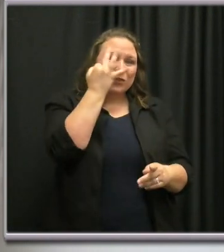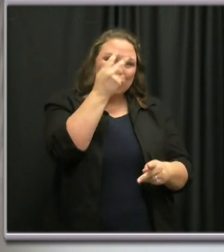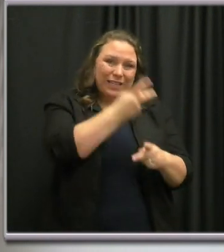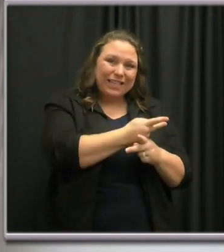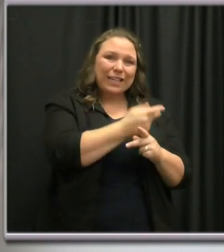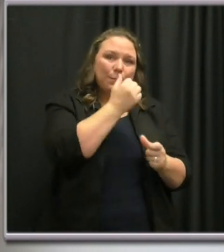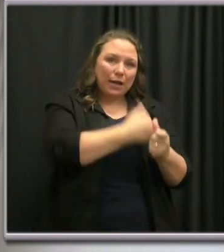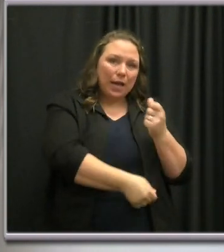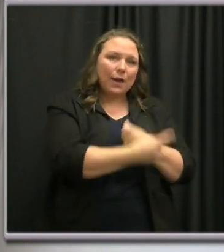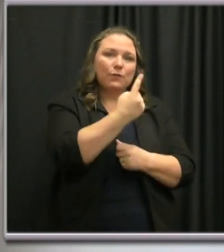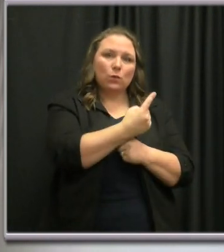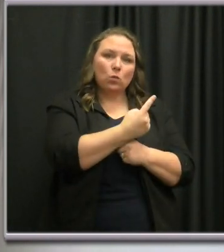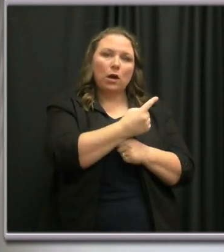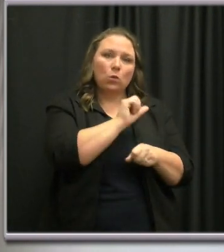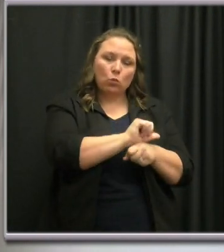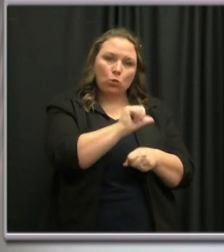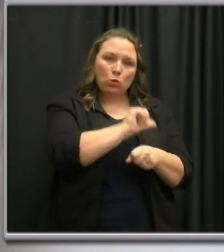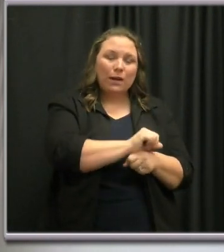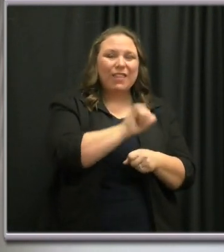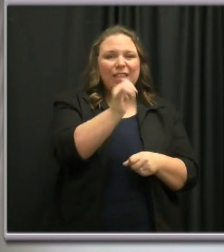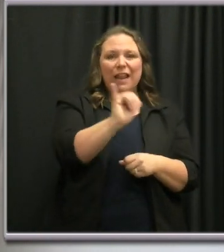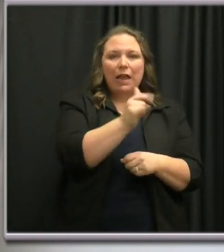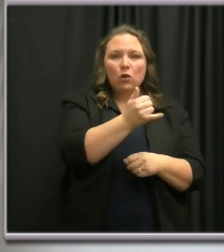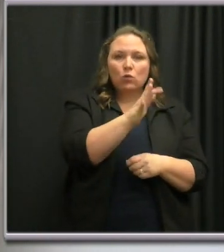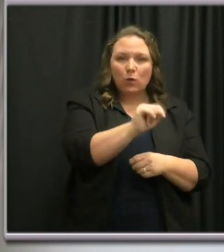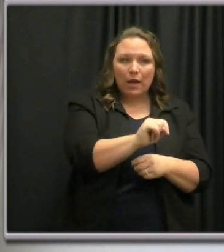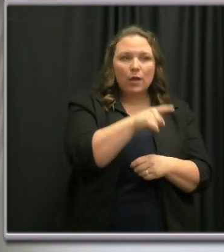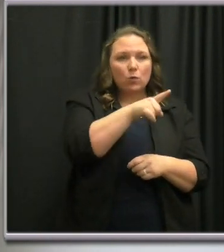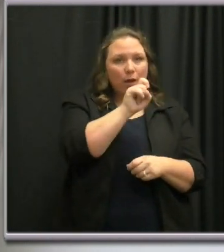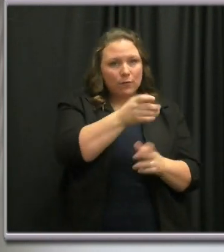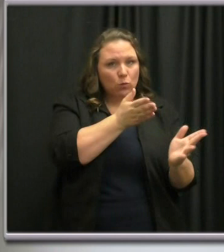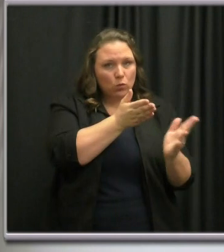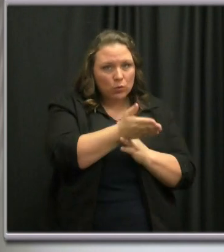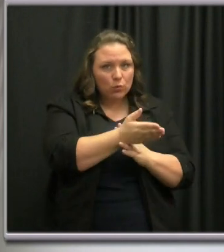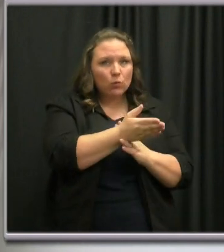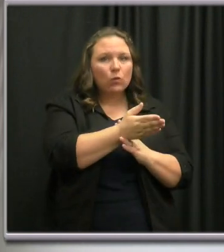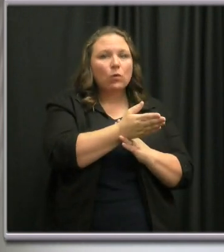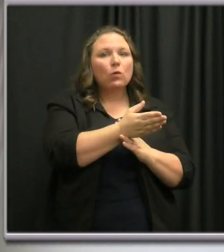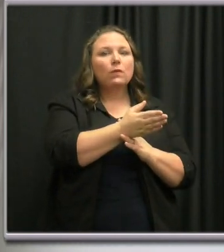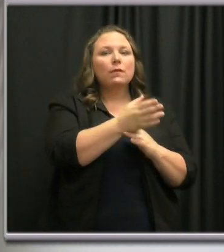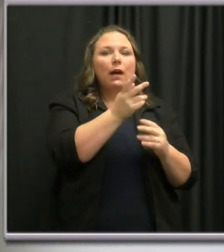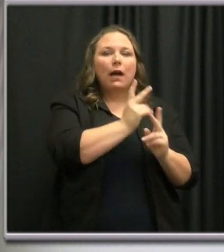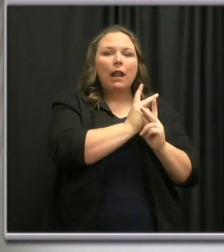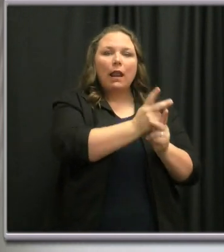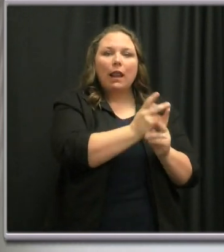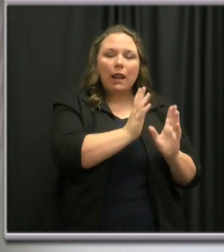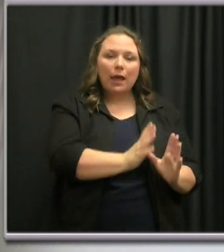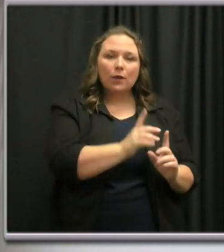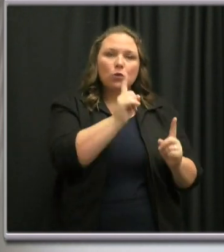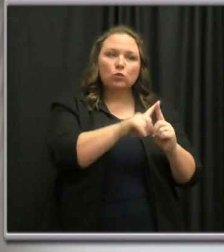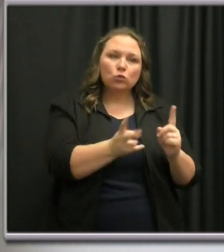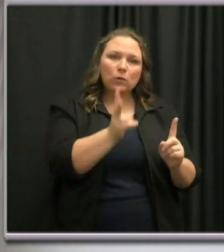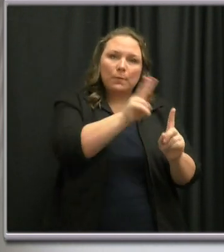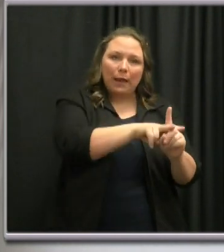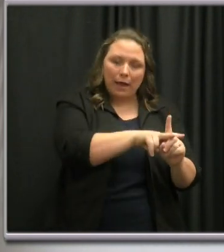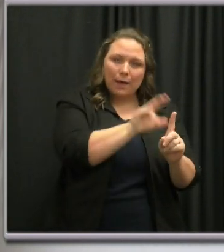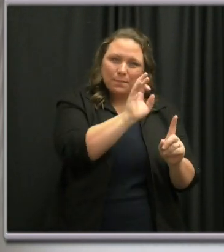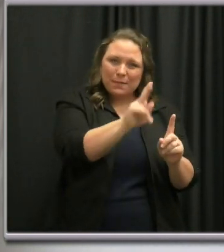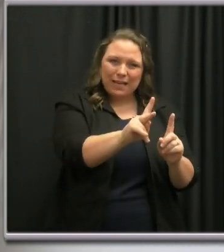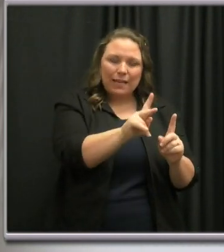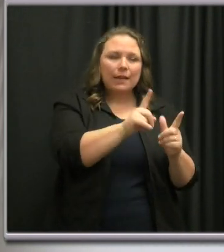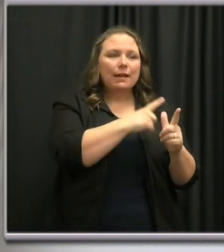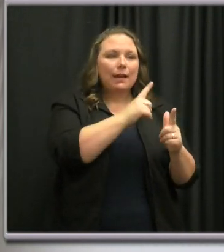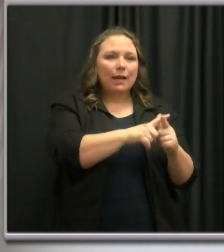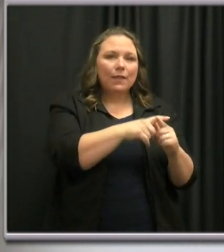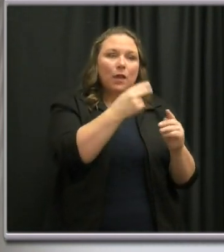act like a grant on the front end. You have to go through an approved SBA lender to apply. And in addition to using the